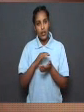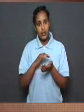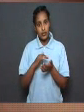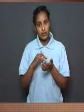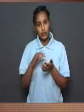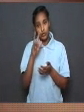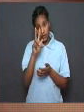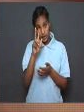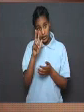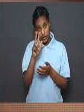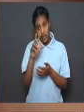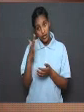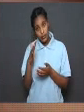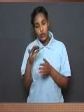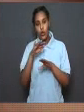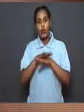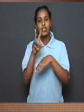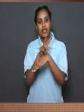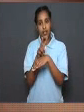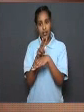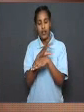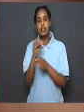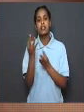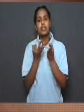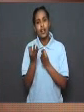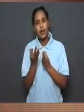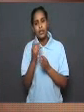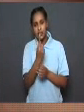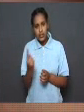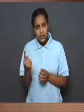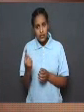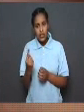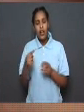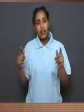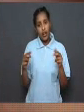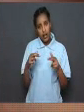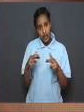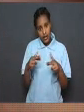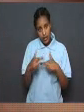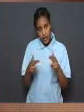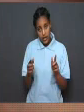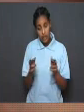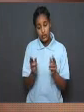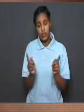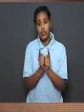the items on the screen and describe each in relation to